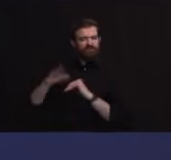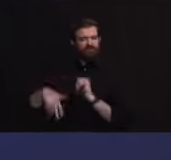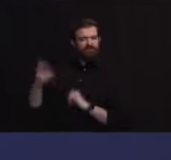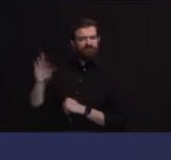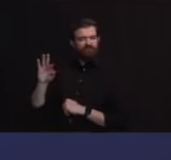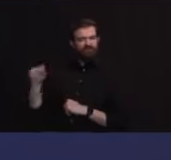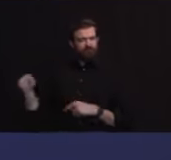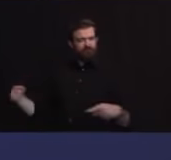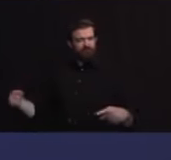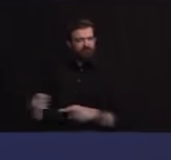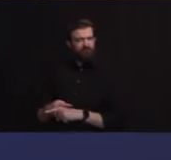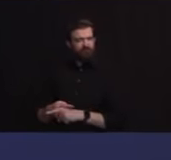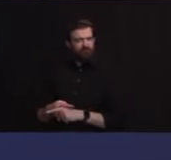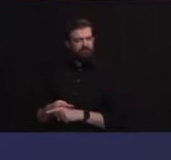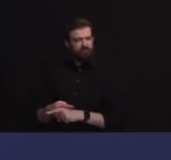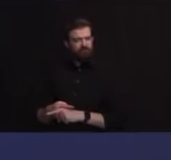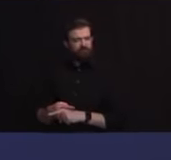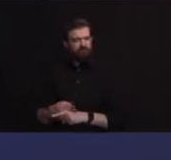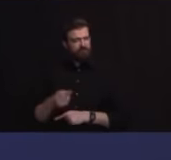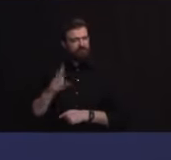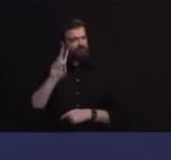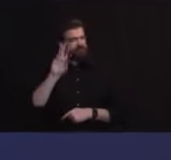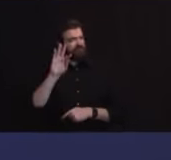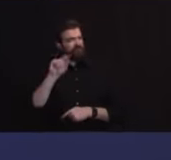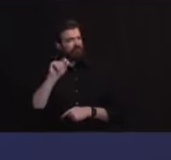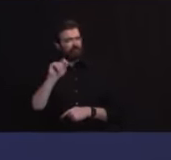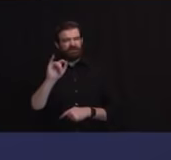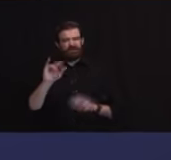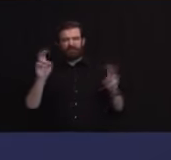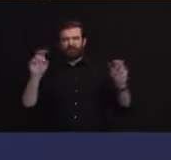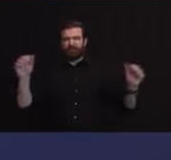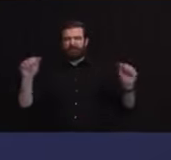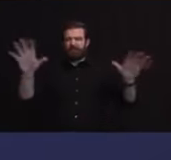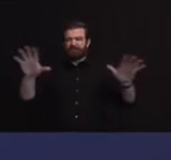feet? Because I've also heard in some instances,